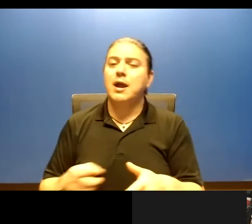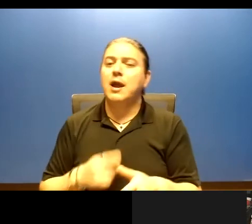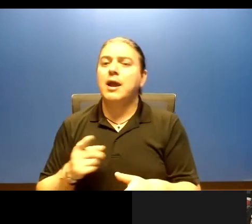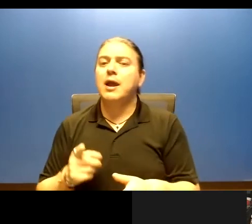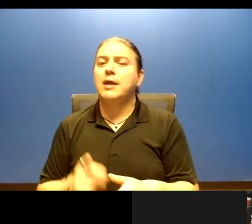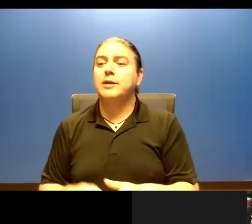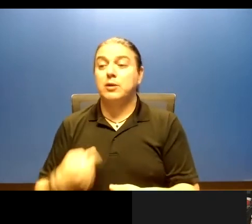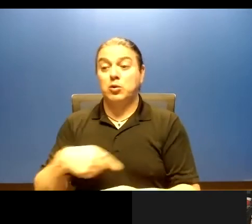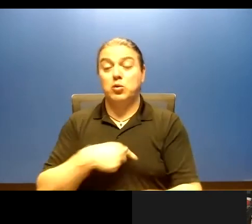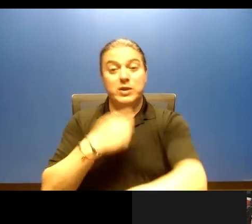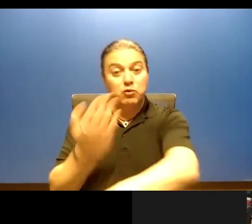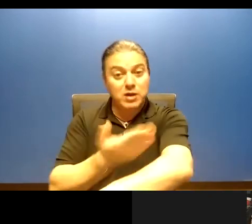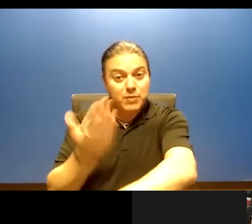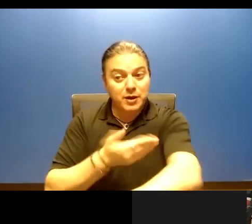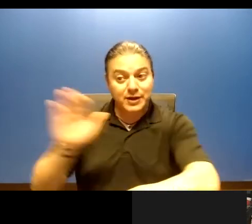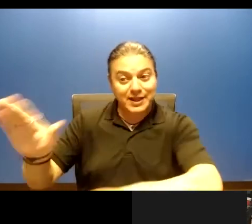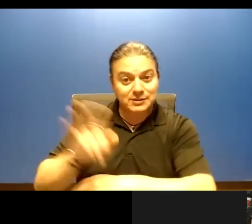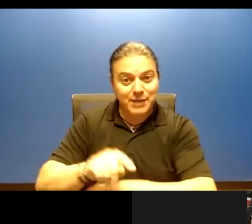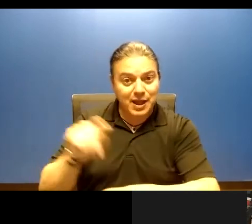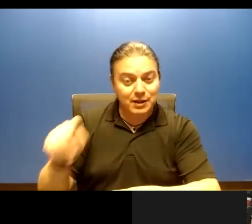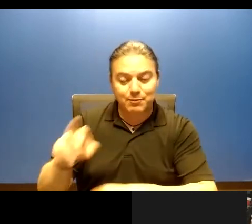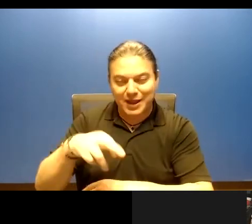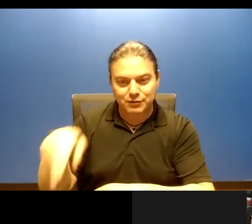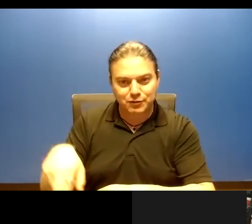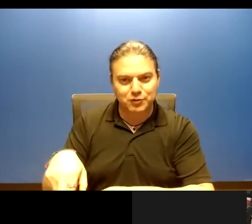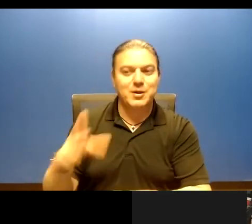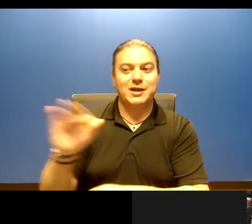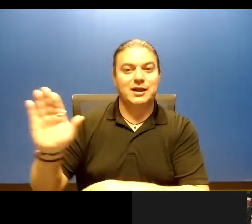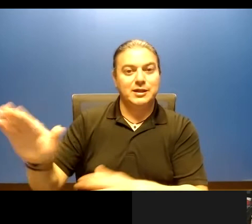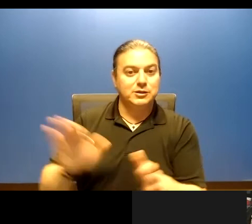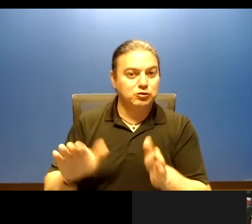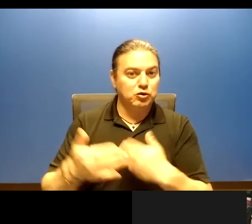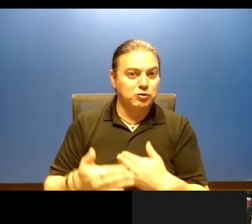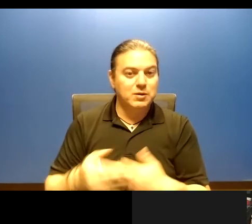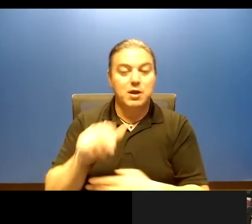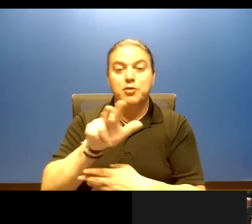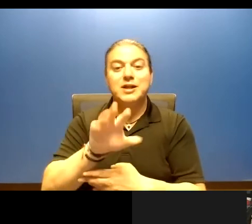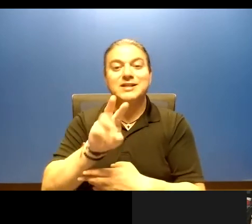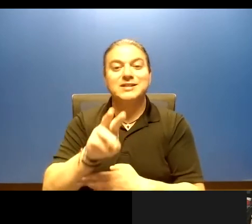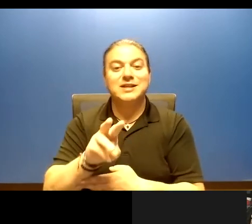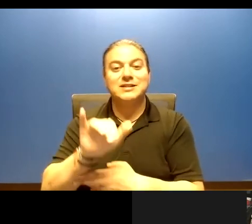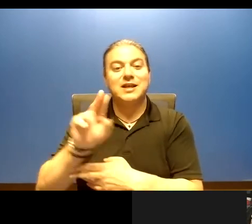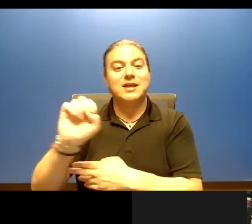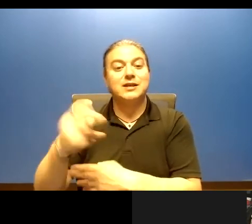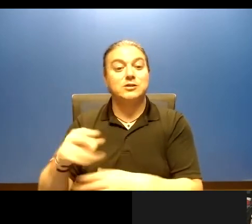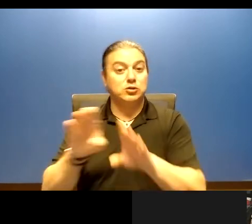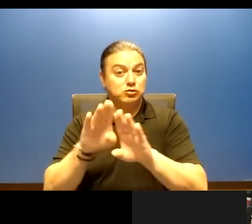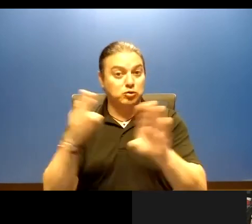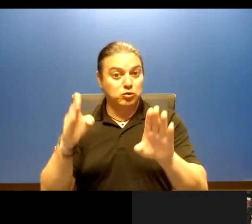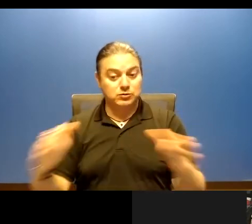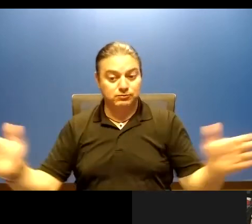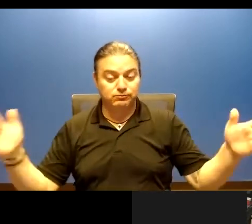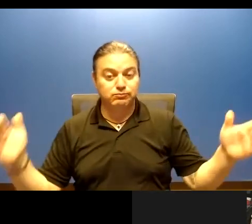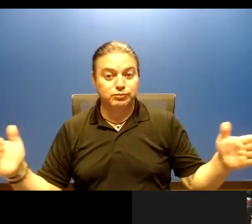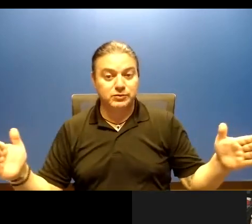his bathroom and his room with 36-inch doors. Last week during finals, he